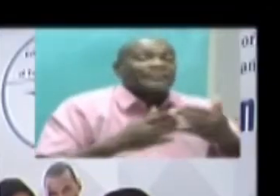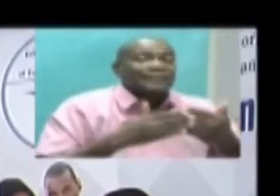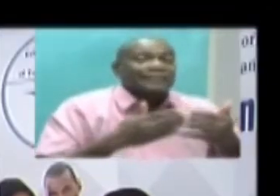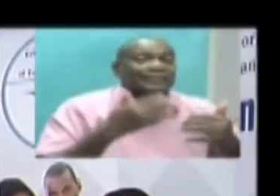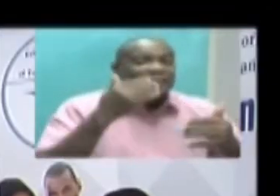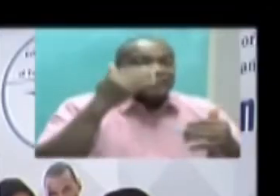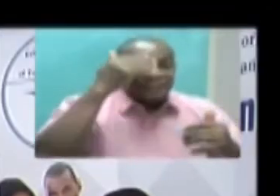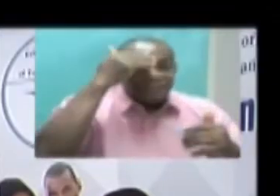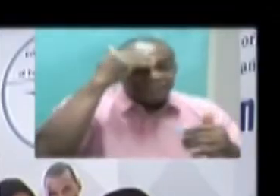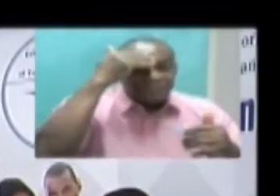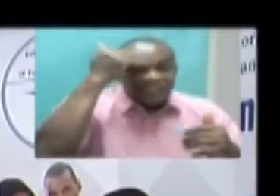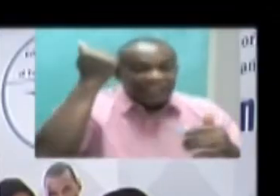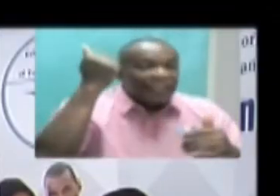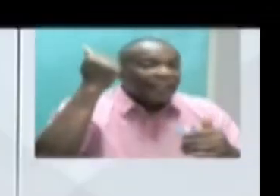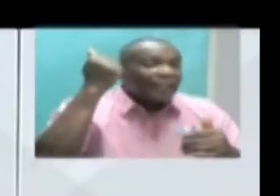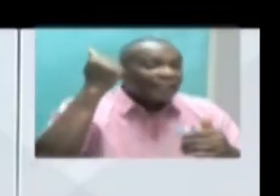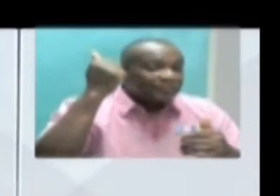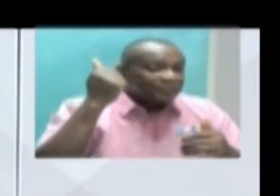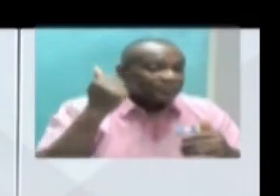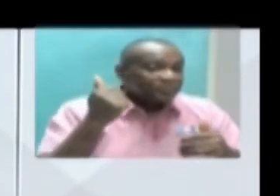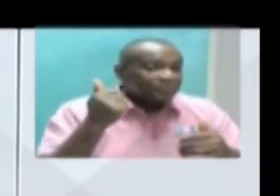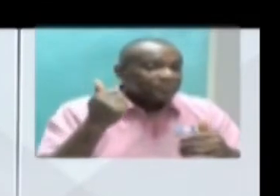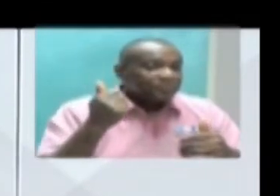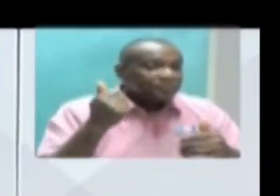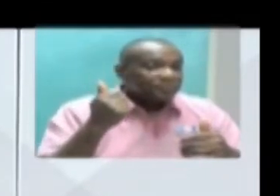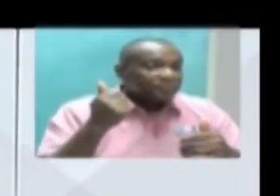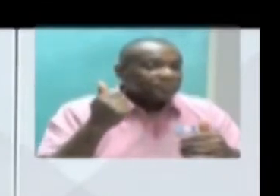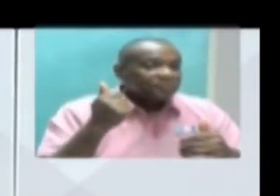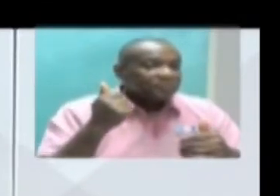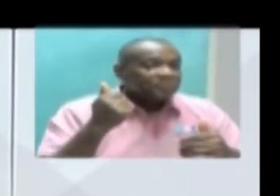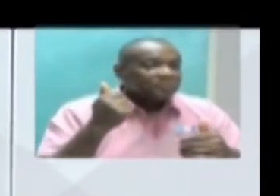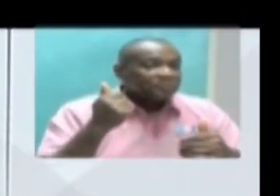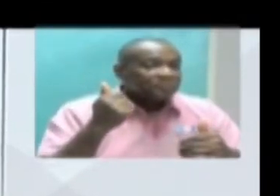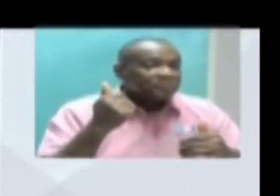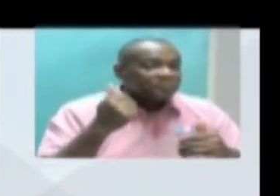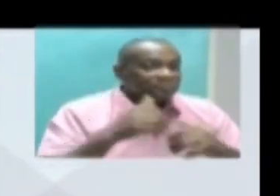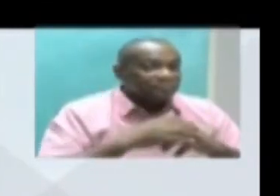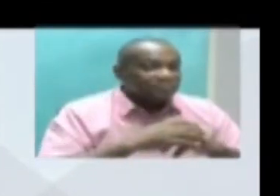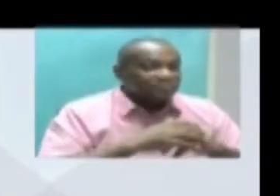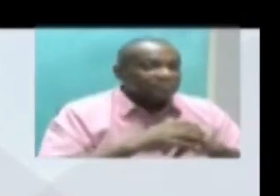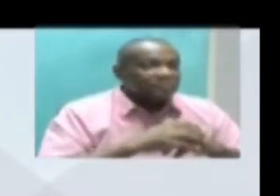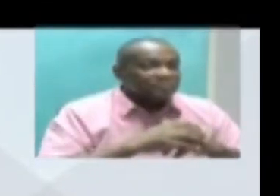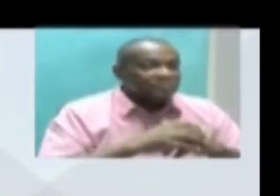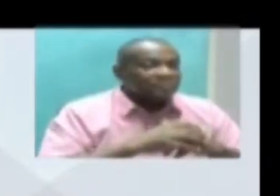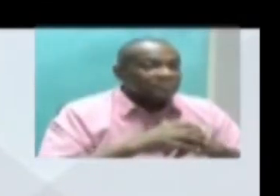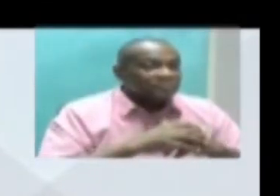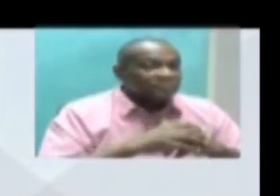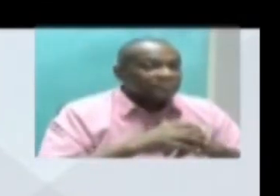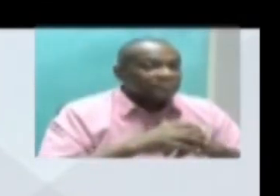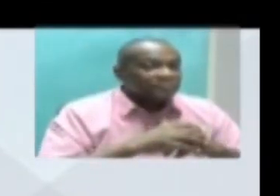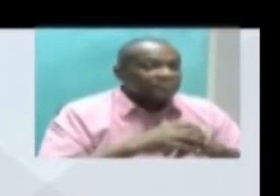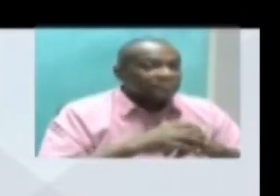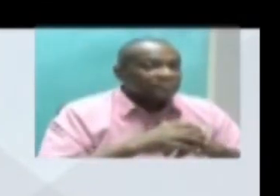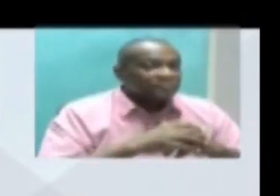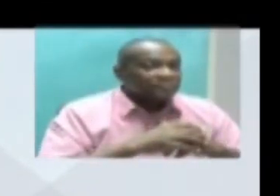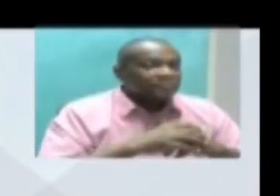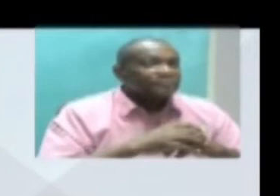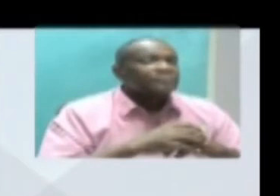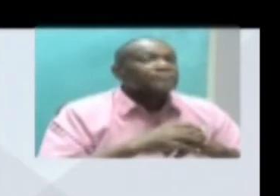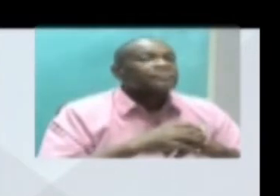ago, right? And now you're going to put something that you really didn't want him to see, right? Because, you know, he's not close to